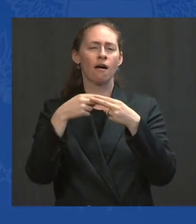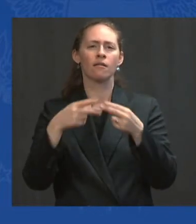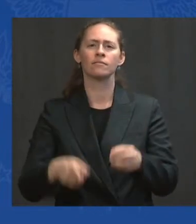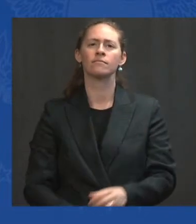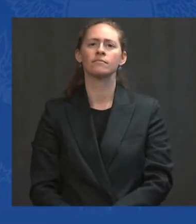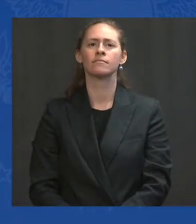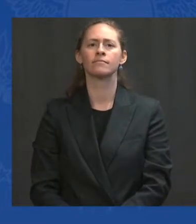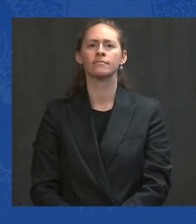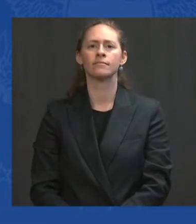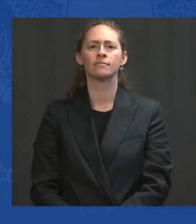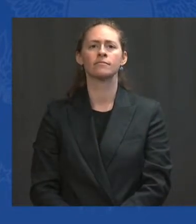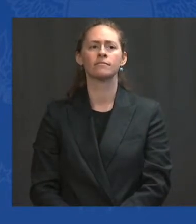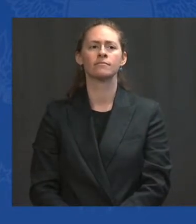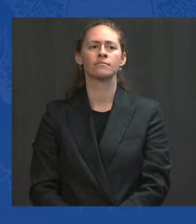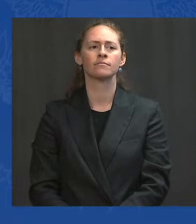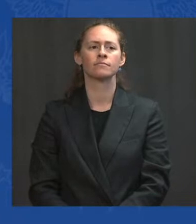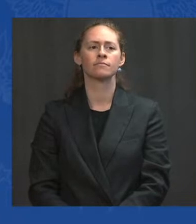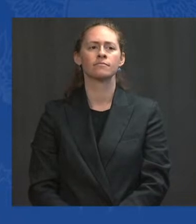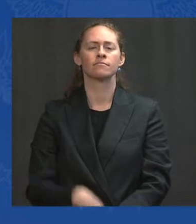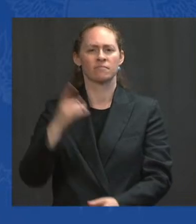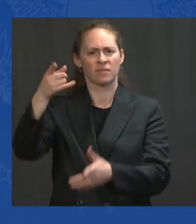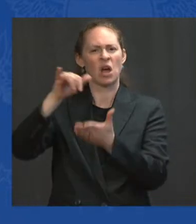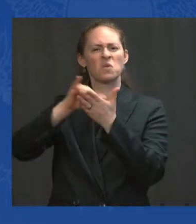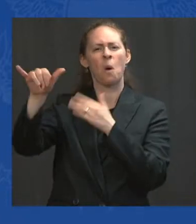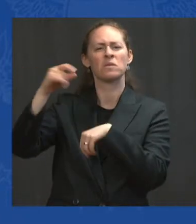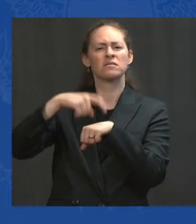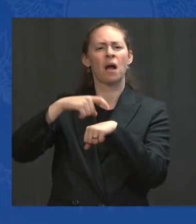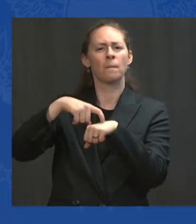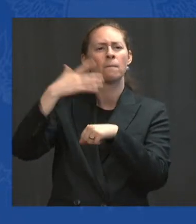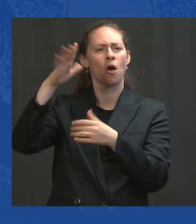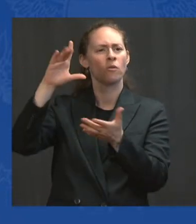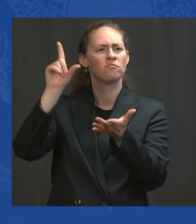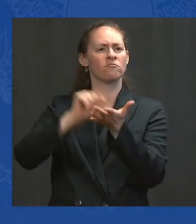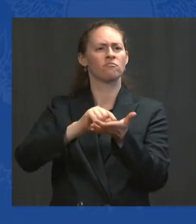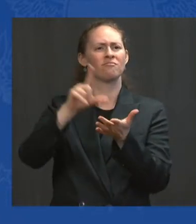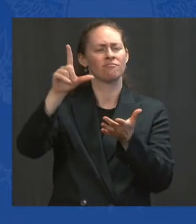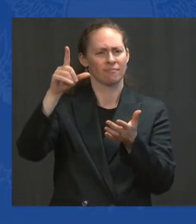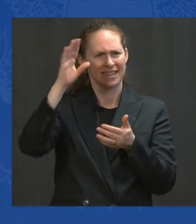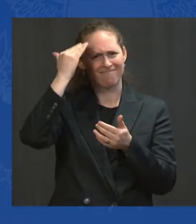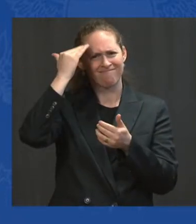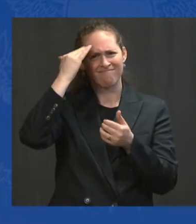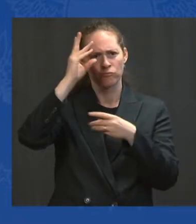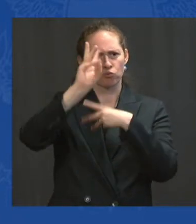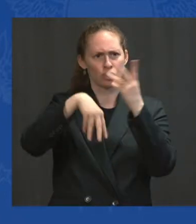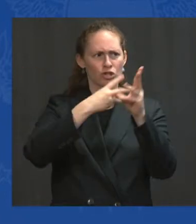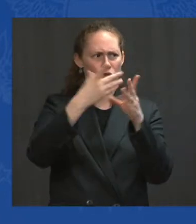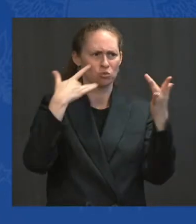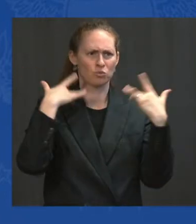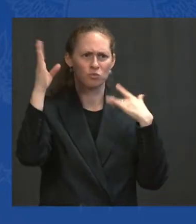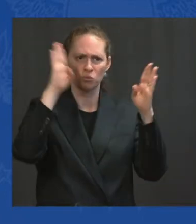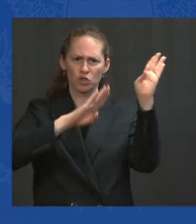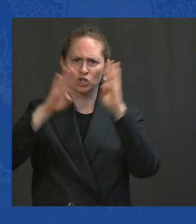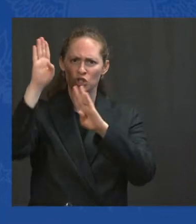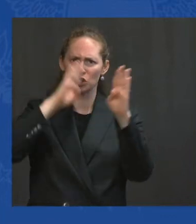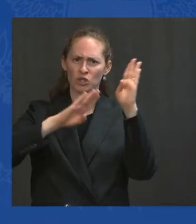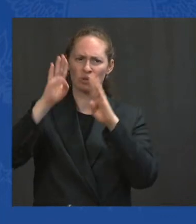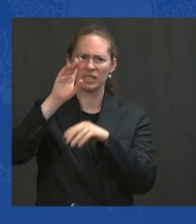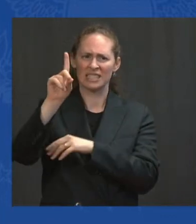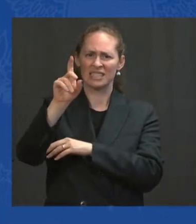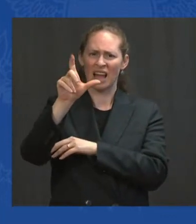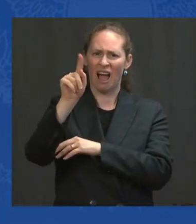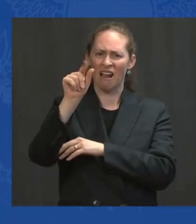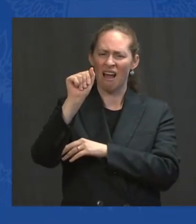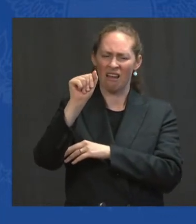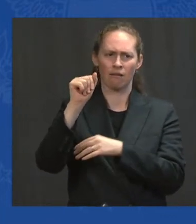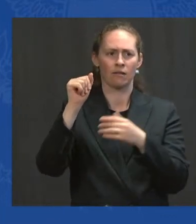from the New York Times, the world is understandably worried about the Delta virus variant. But studies showed, as I've